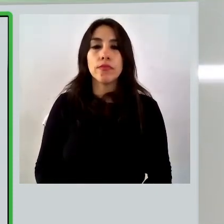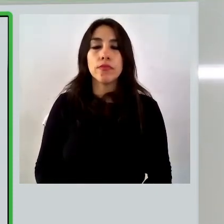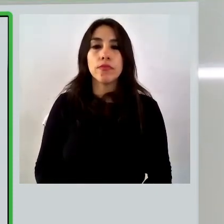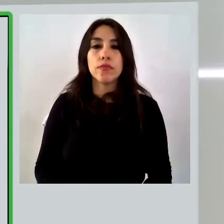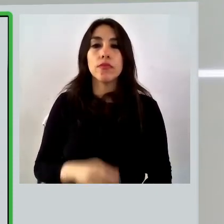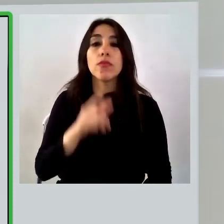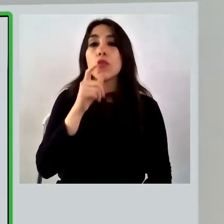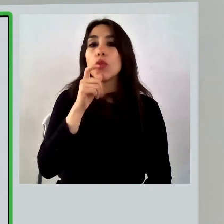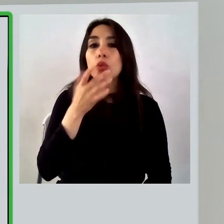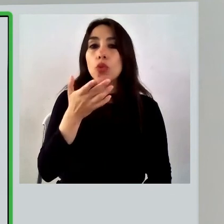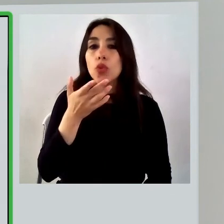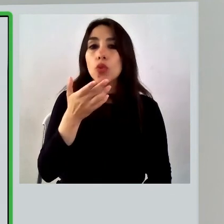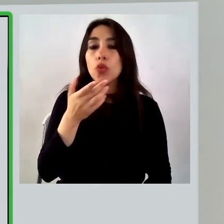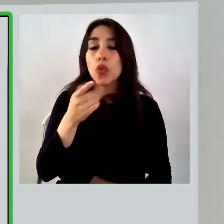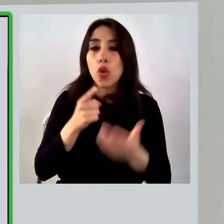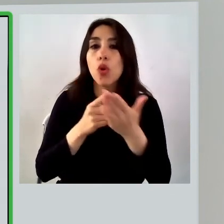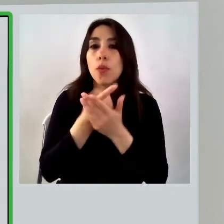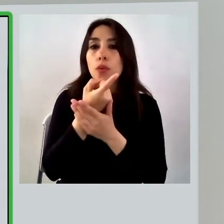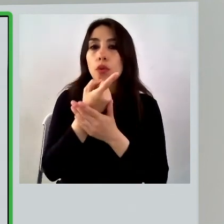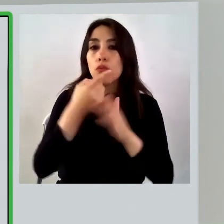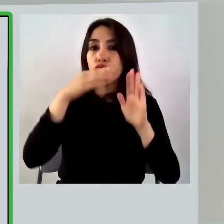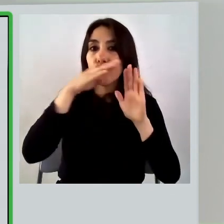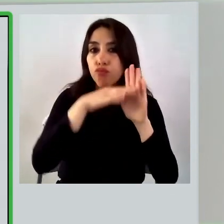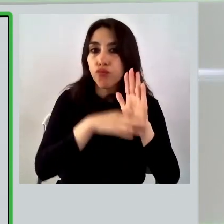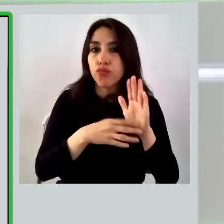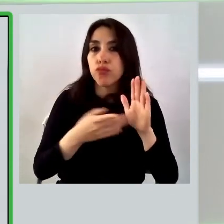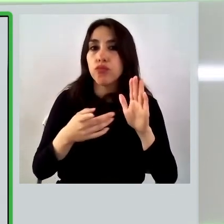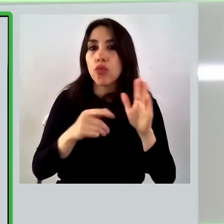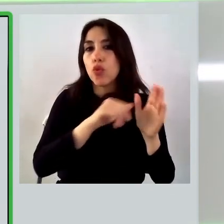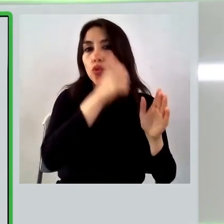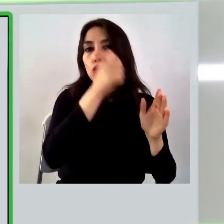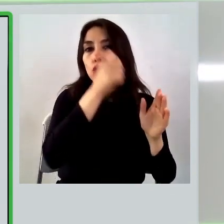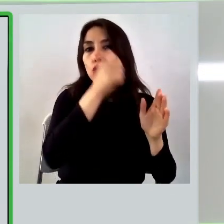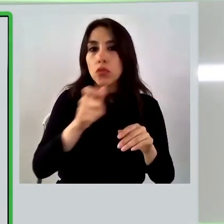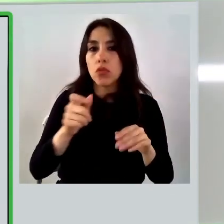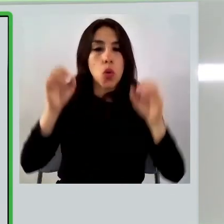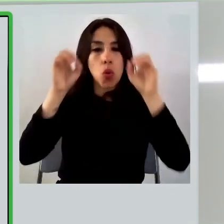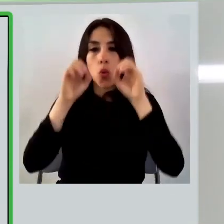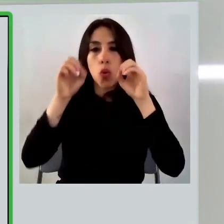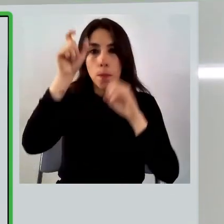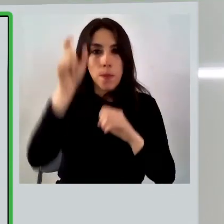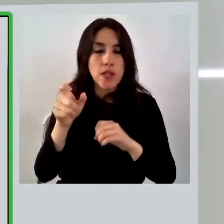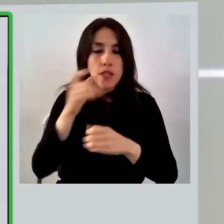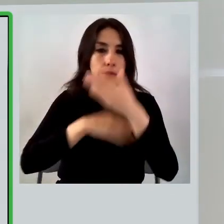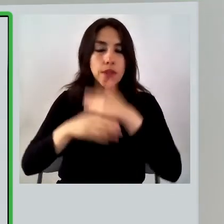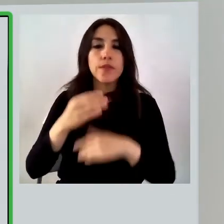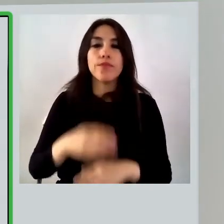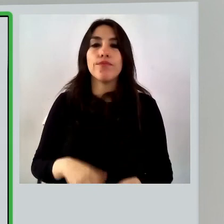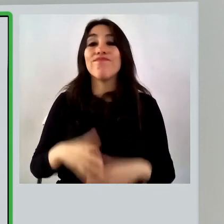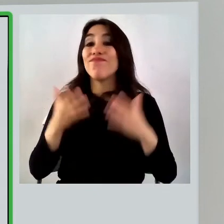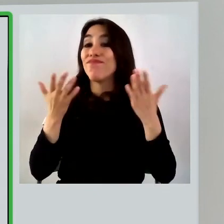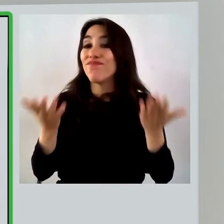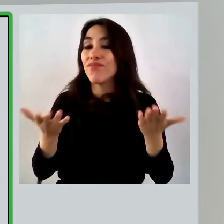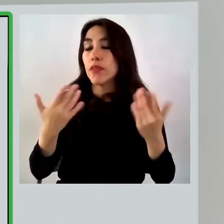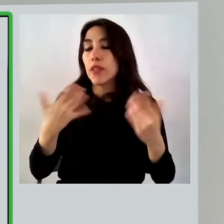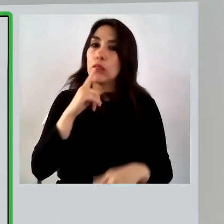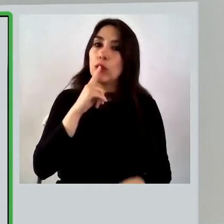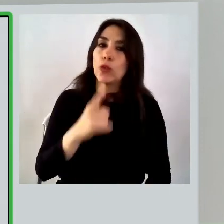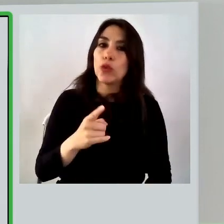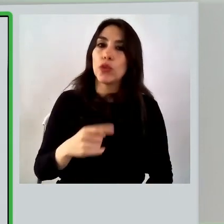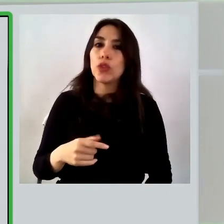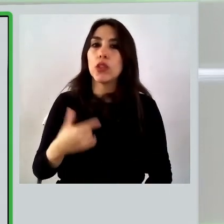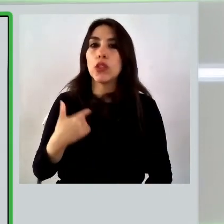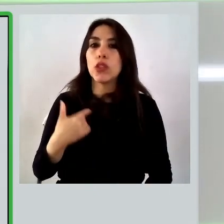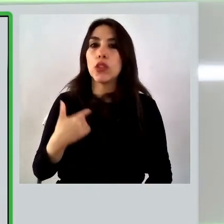of us who do make it into employment? Well, the harsh reality is that we're less likely to thrive than our